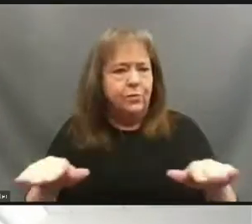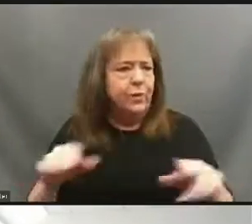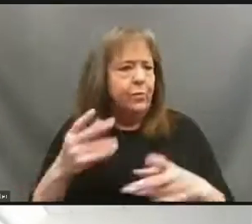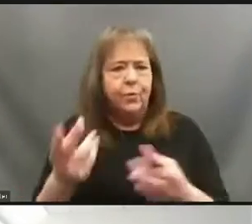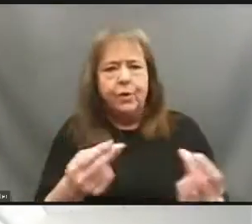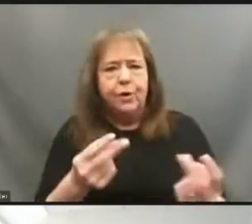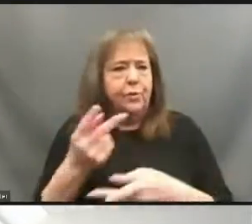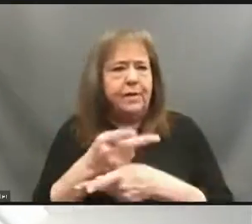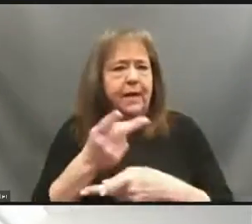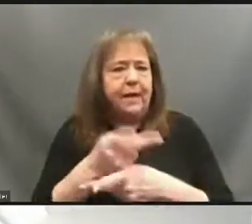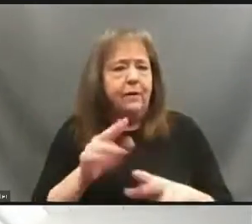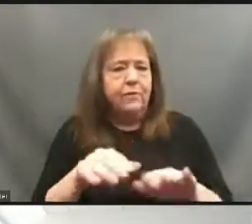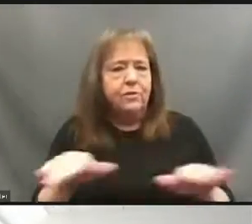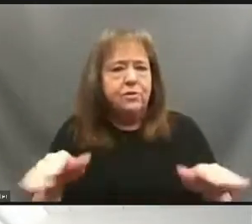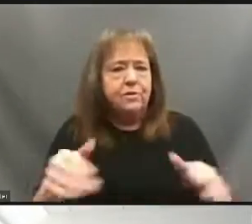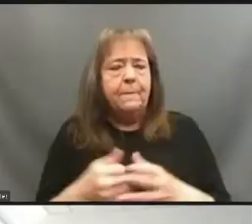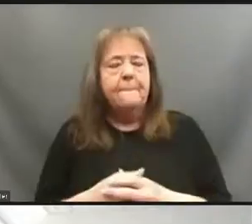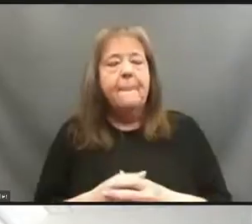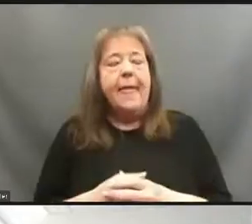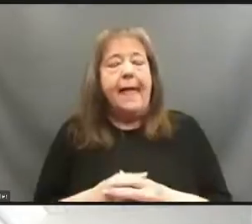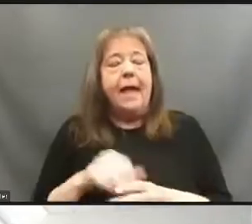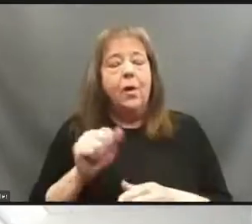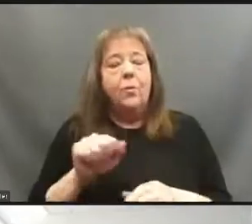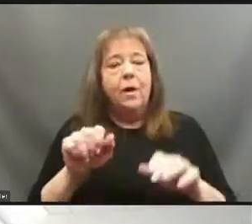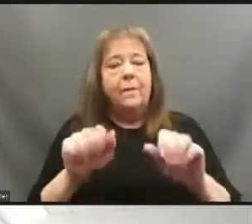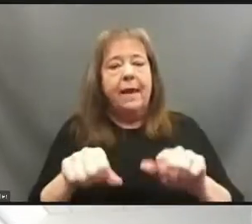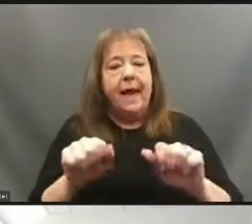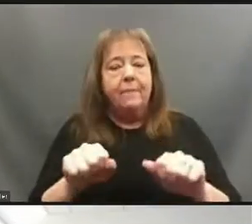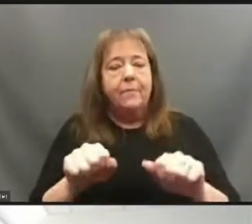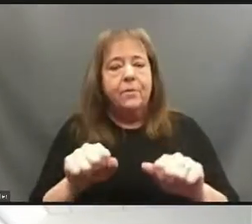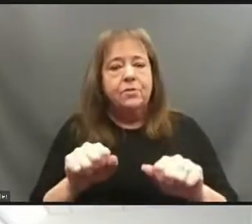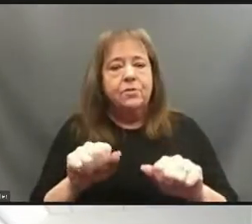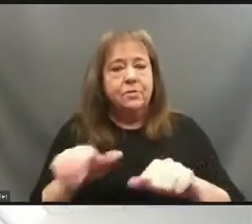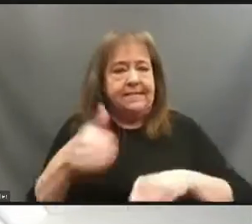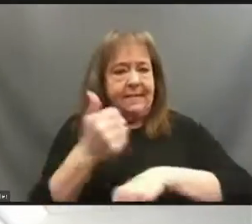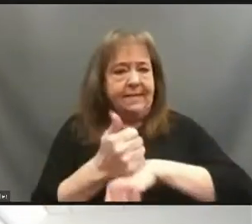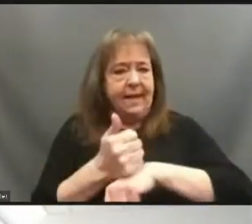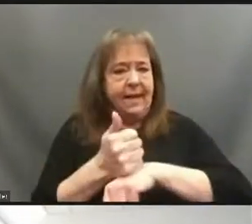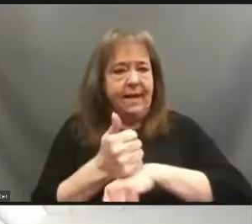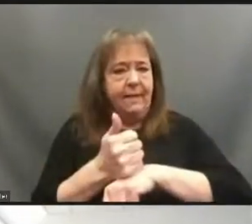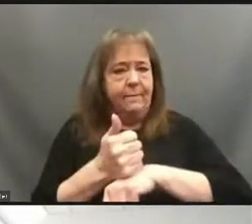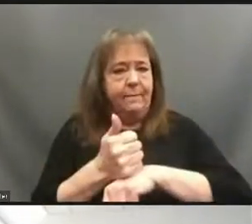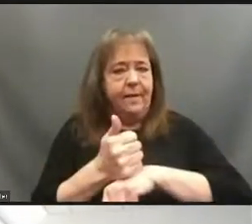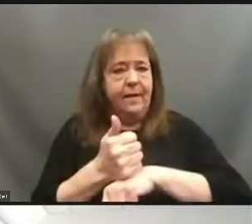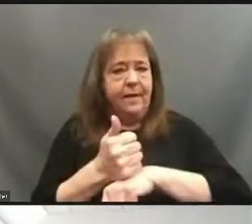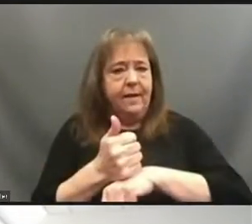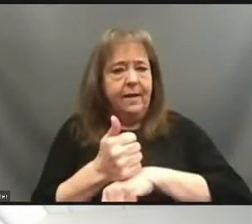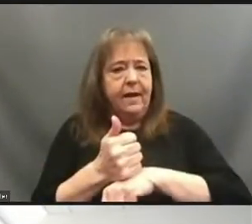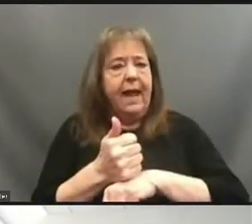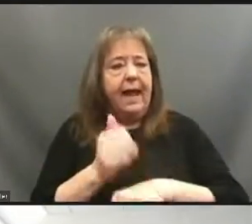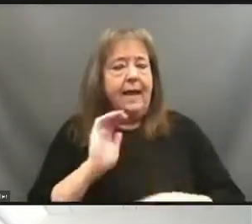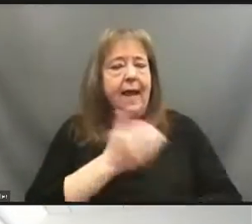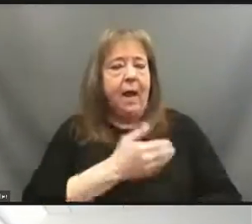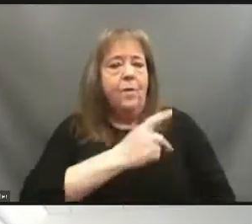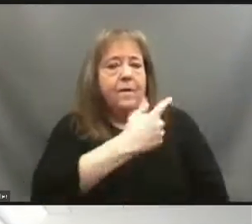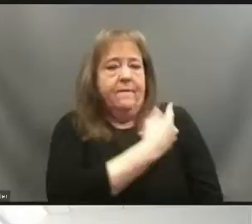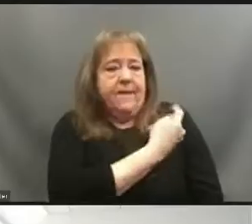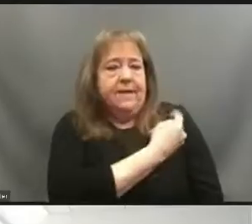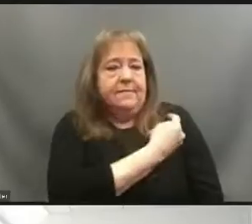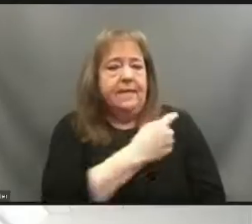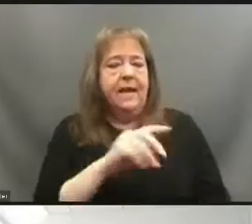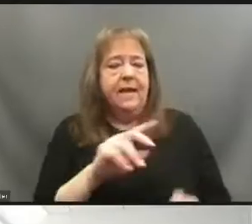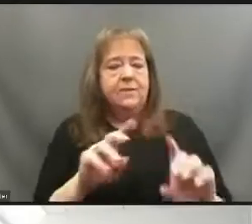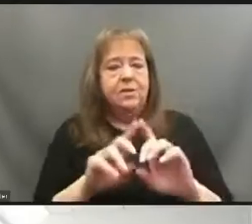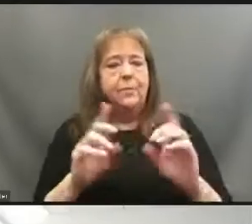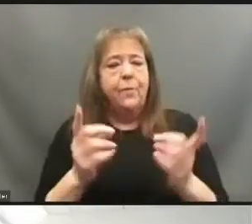absolutely. So we will have, we'll be able to operationalize that through our vaccination department.